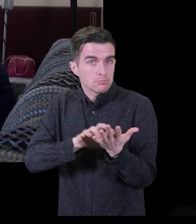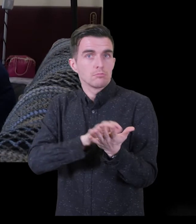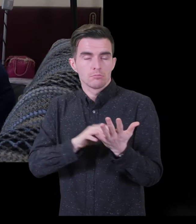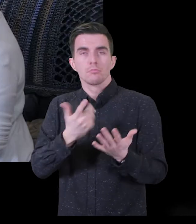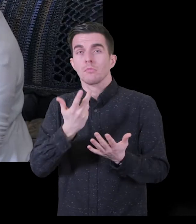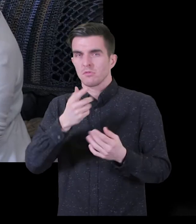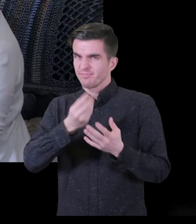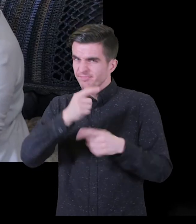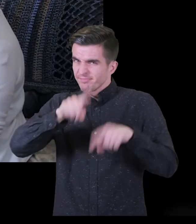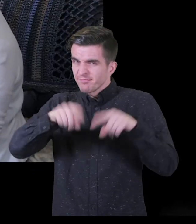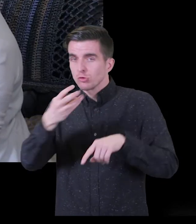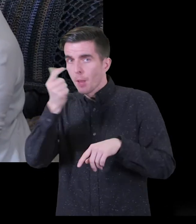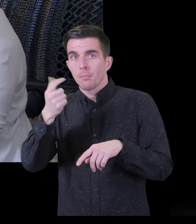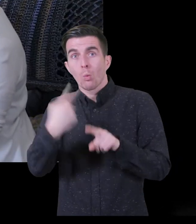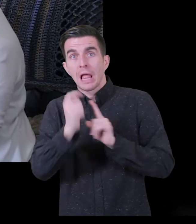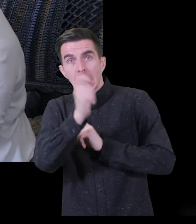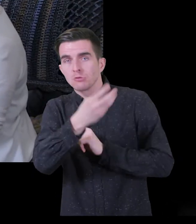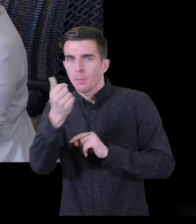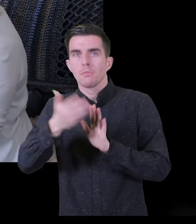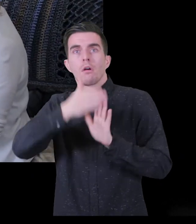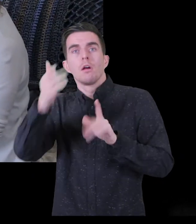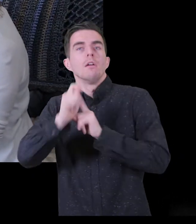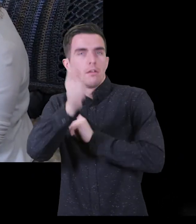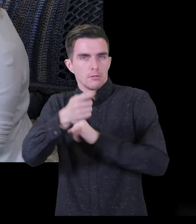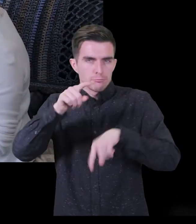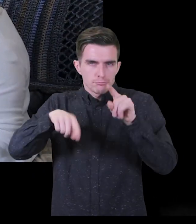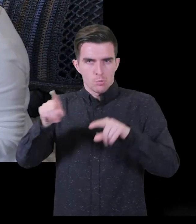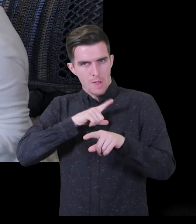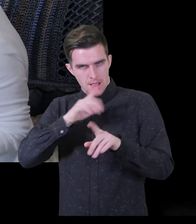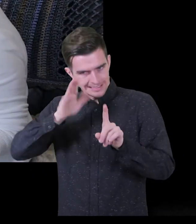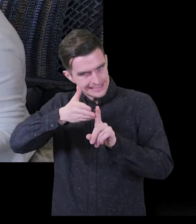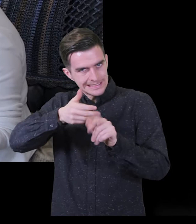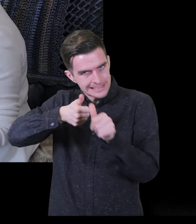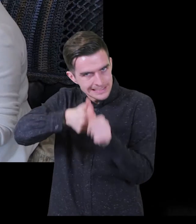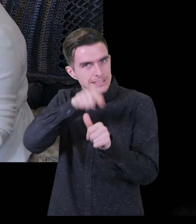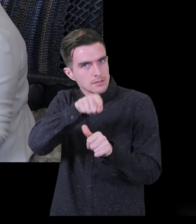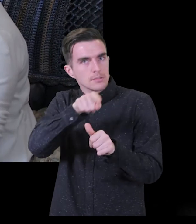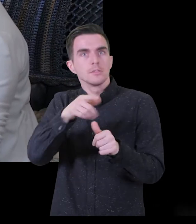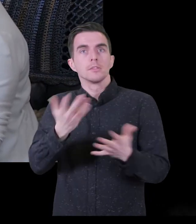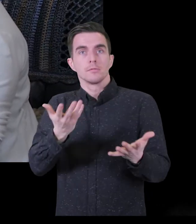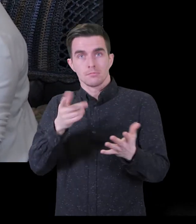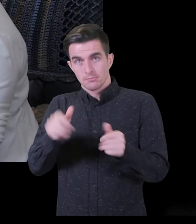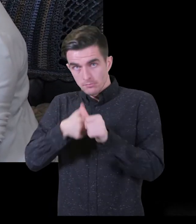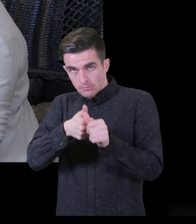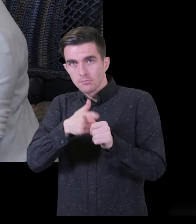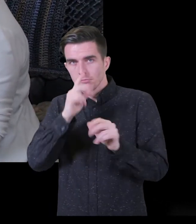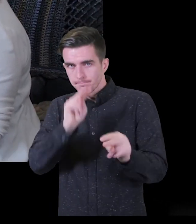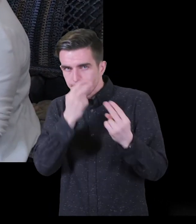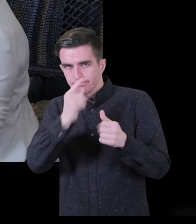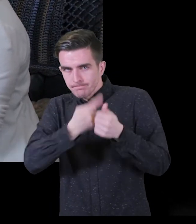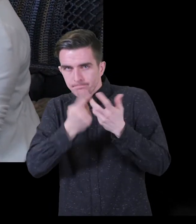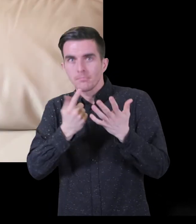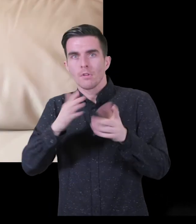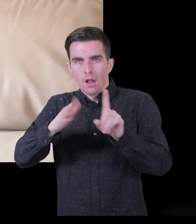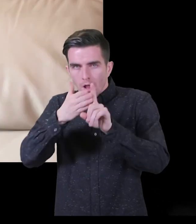your named worker will continue to support you and review your needs. You may identify new goals and these can be added to your